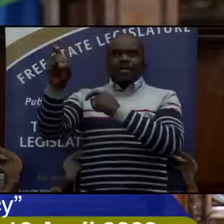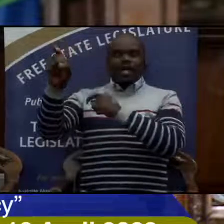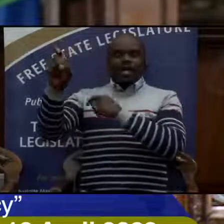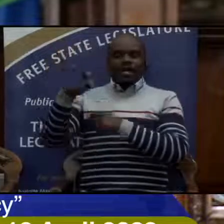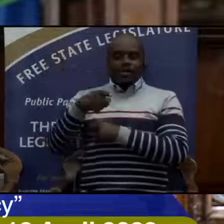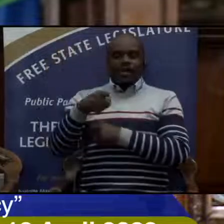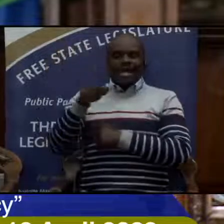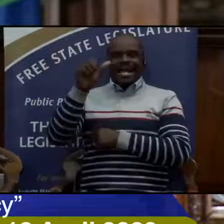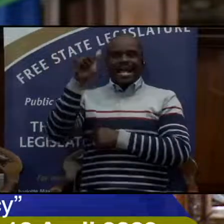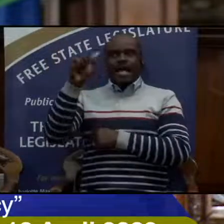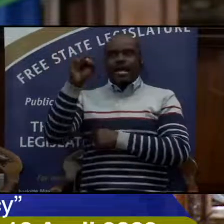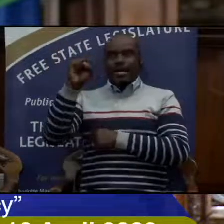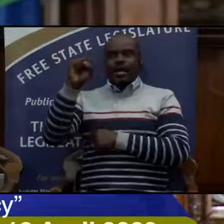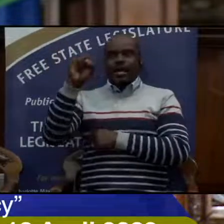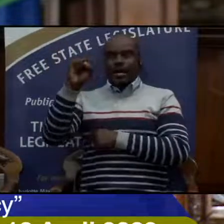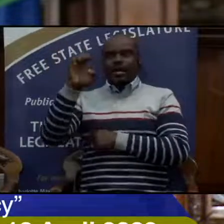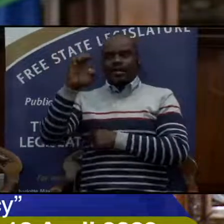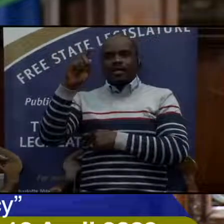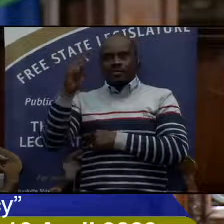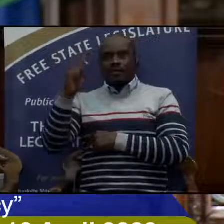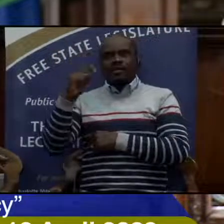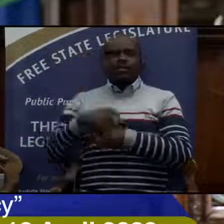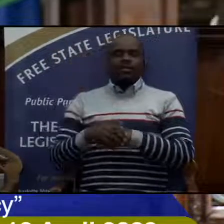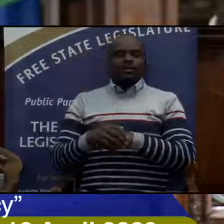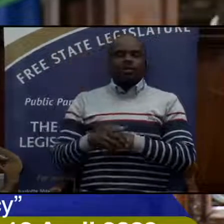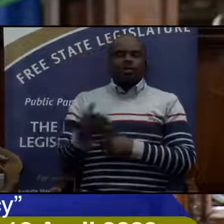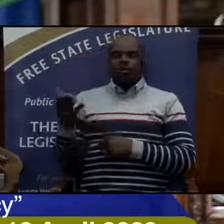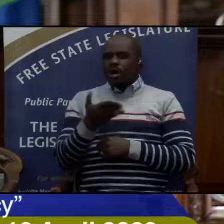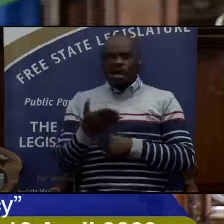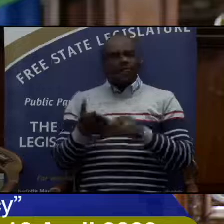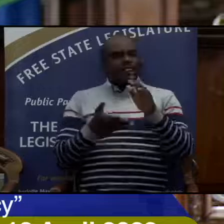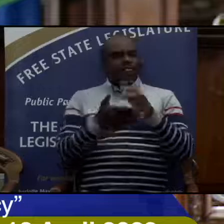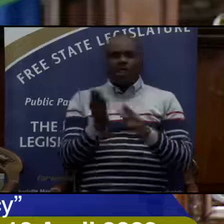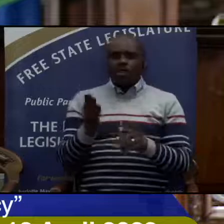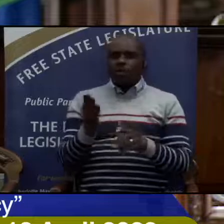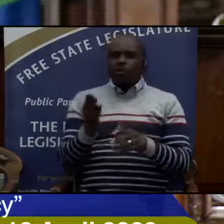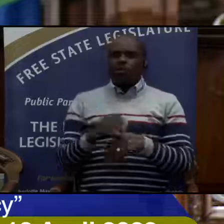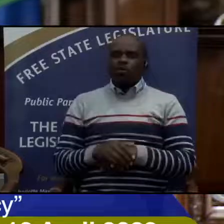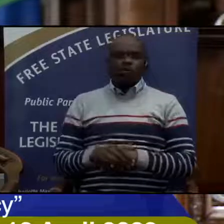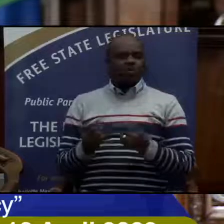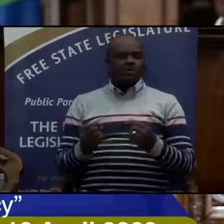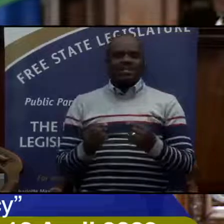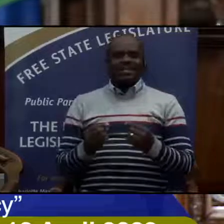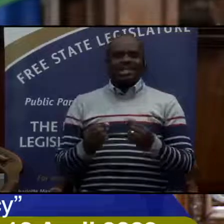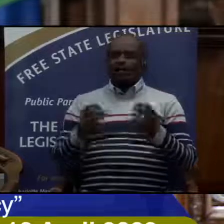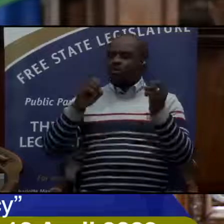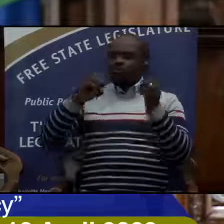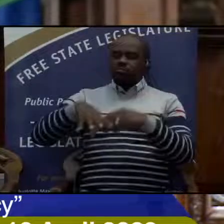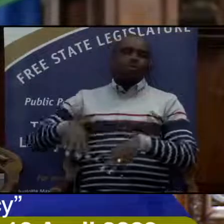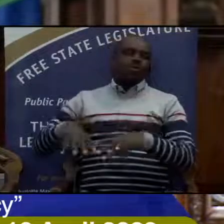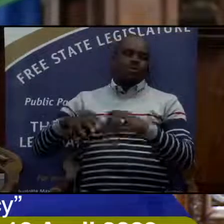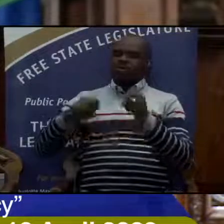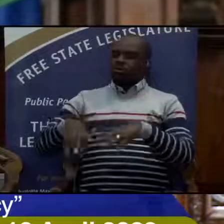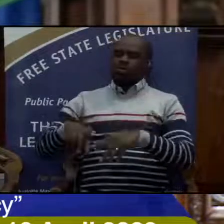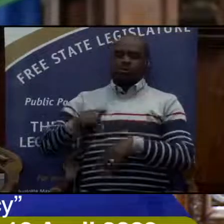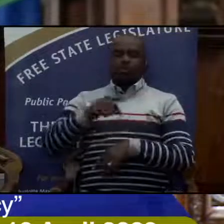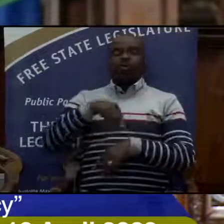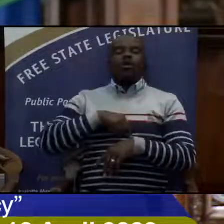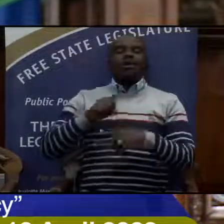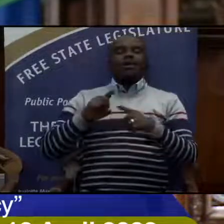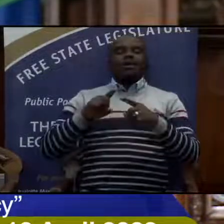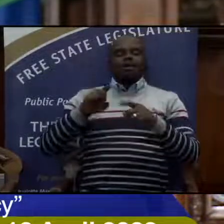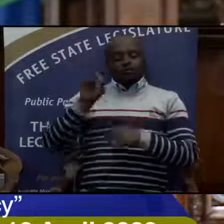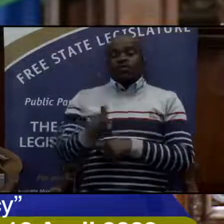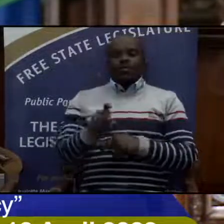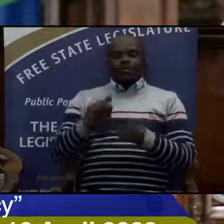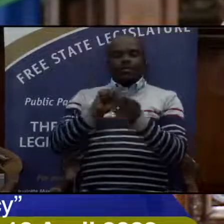total signal, so we need to change that team because it's not assisting. Ulukisama M, a